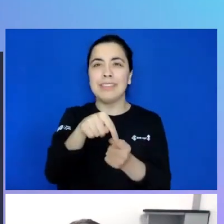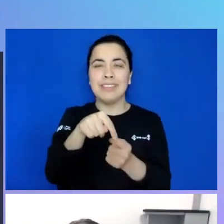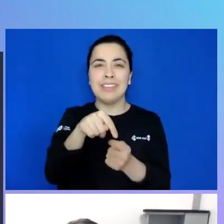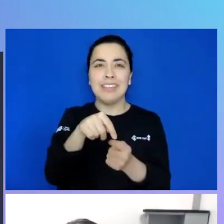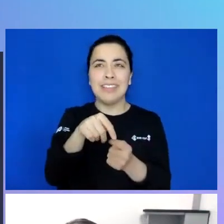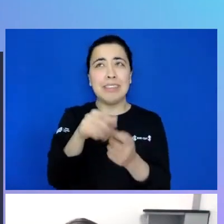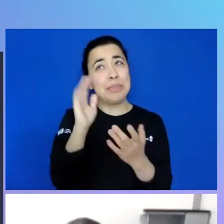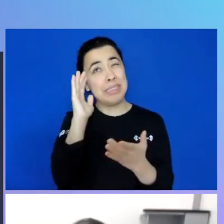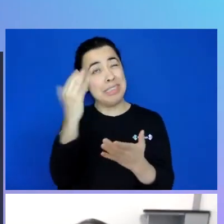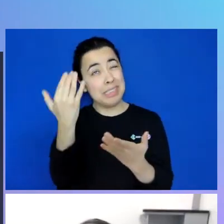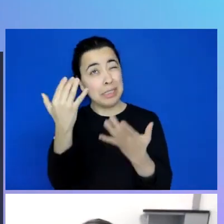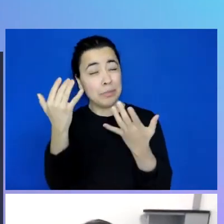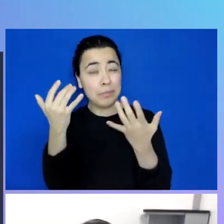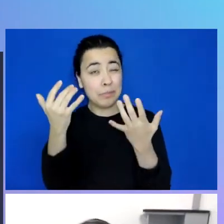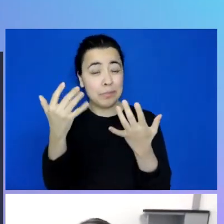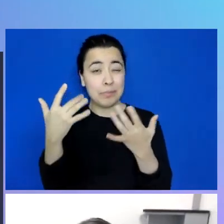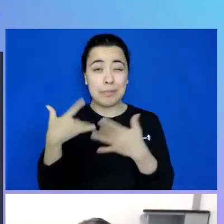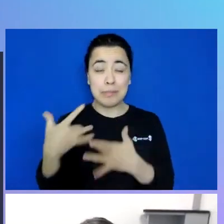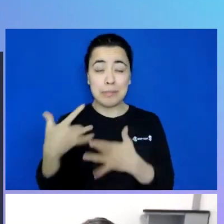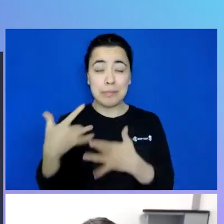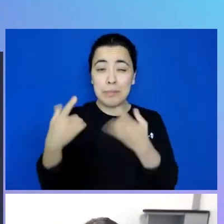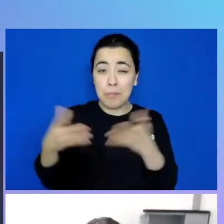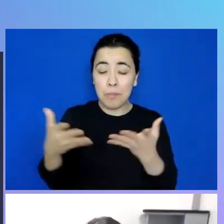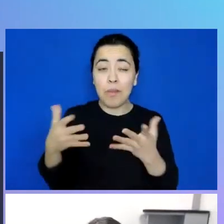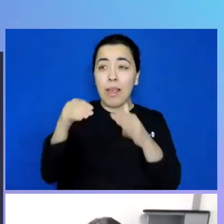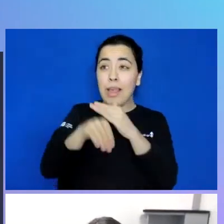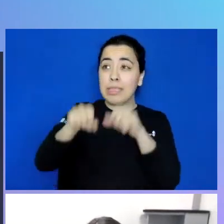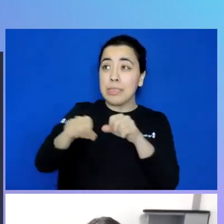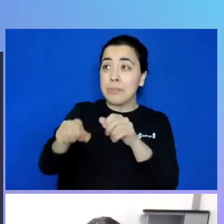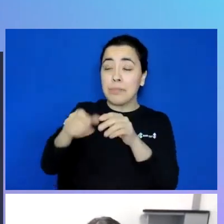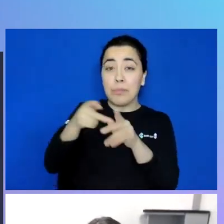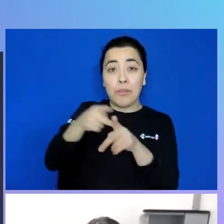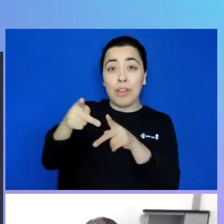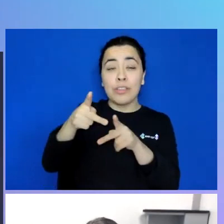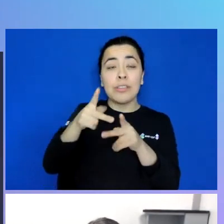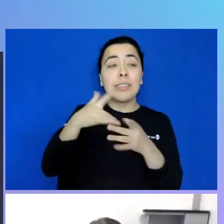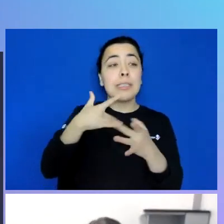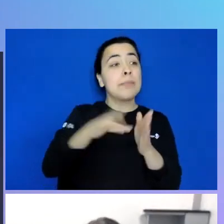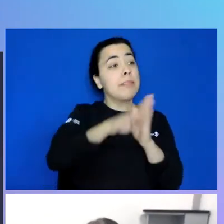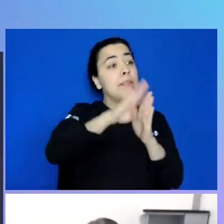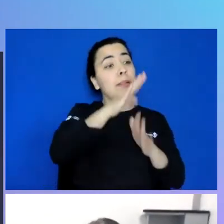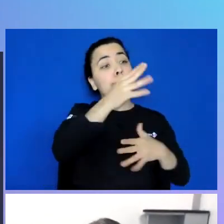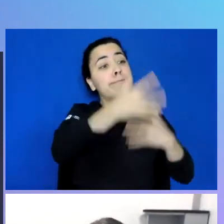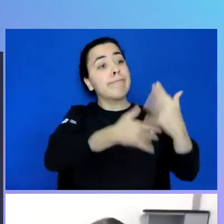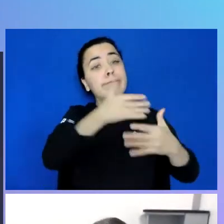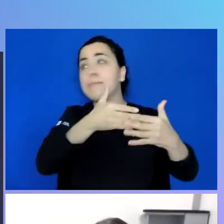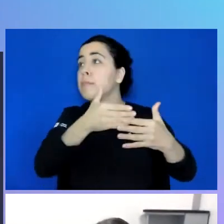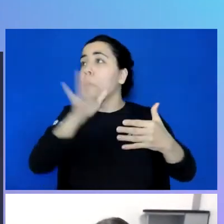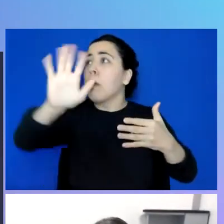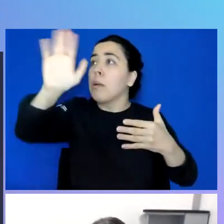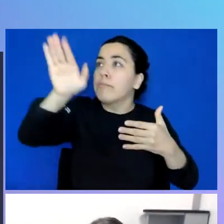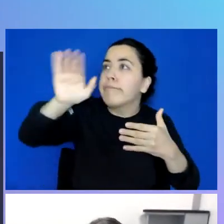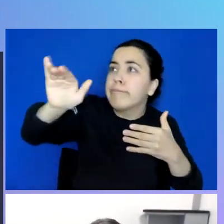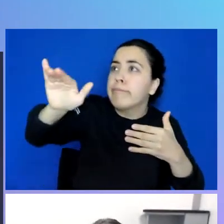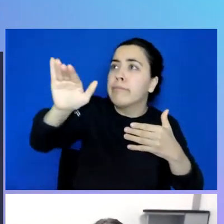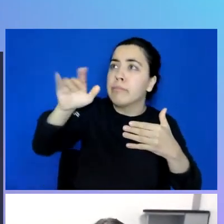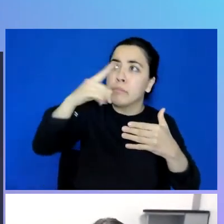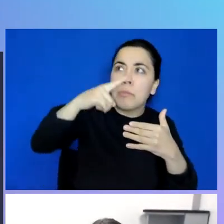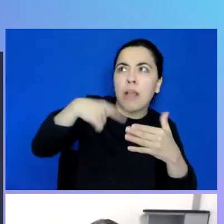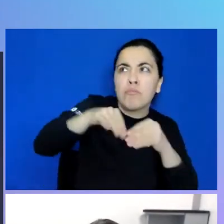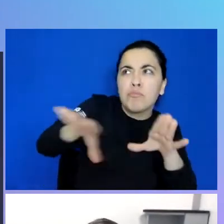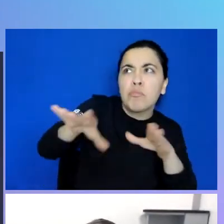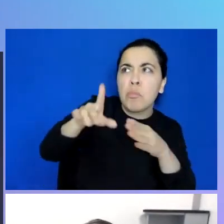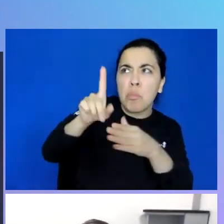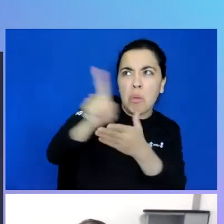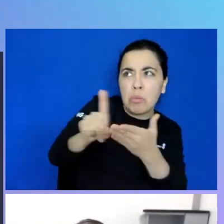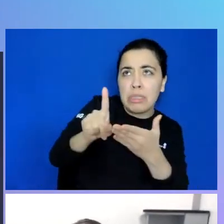that the norm is accessibility professionals get brought in towards the end of the development lifecycle, where we say, hey, we're going to launch in a week. We